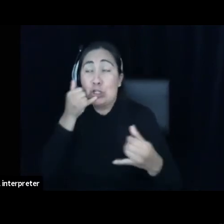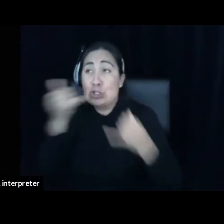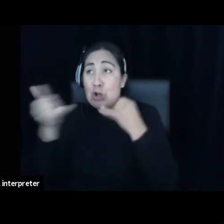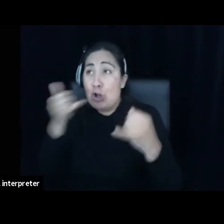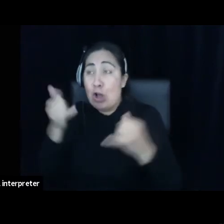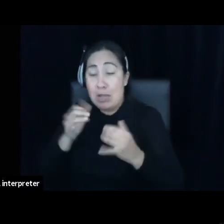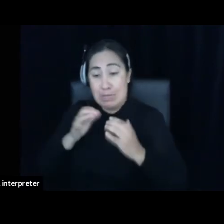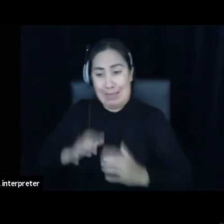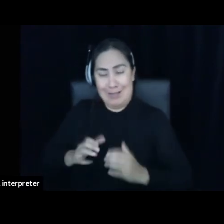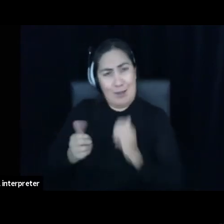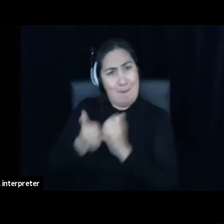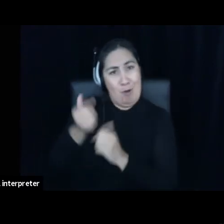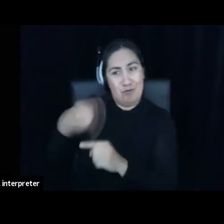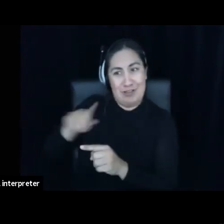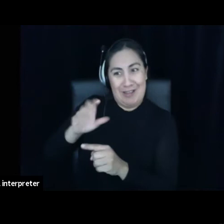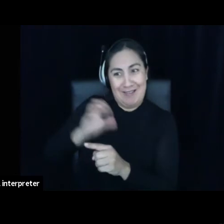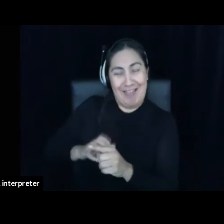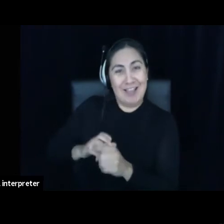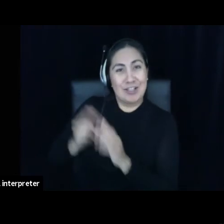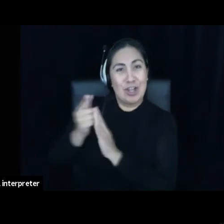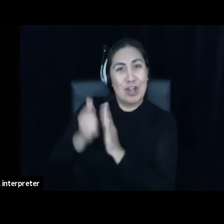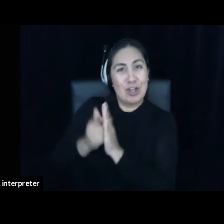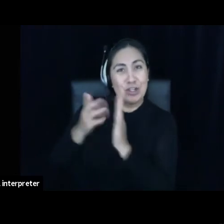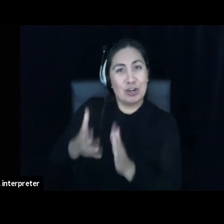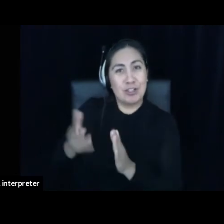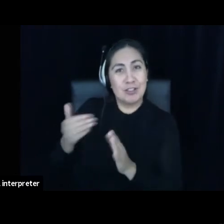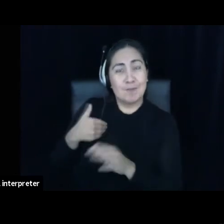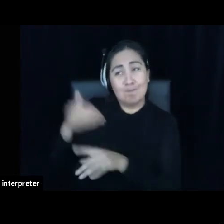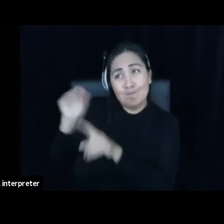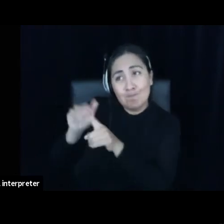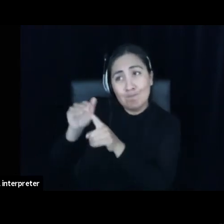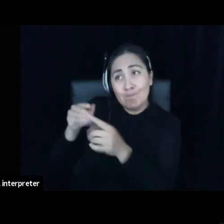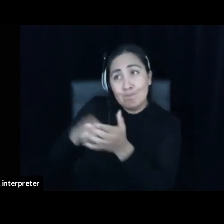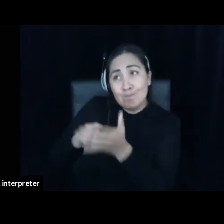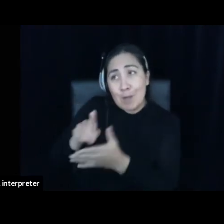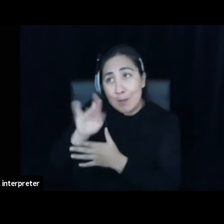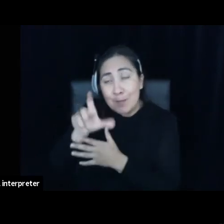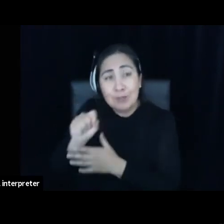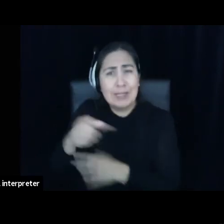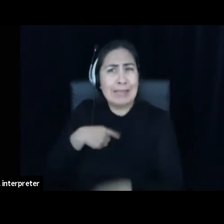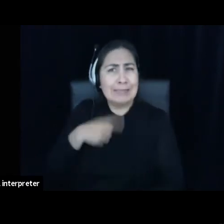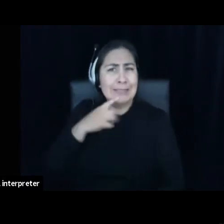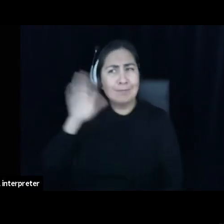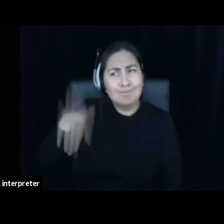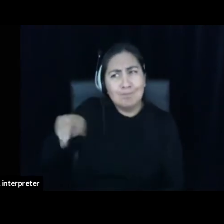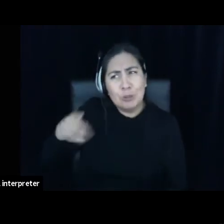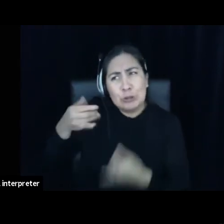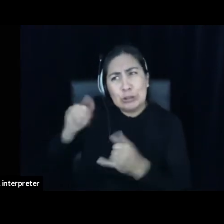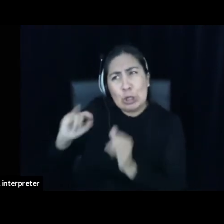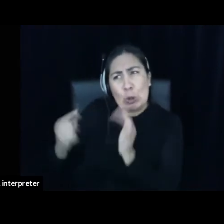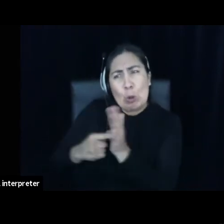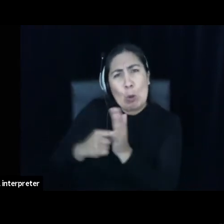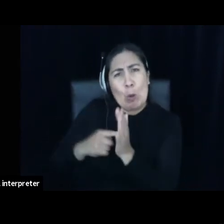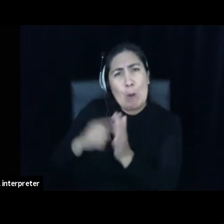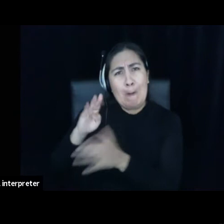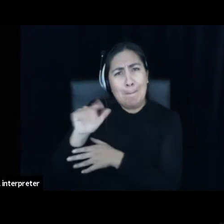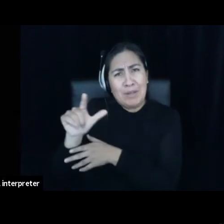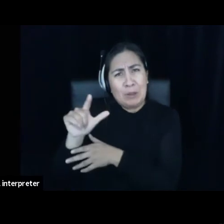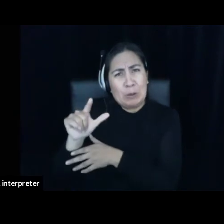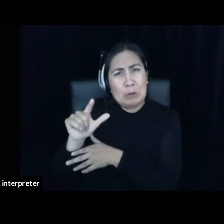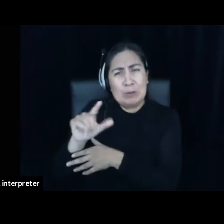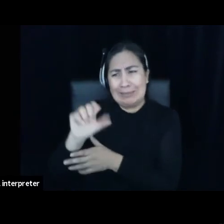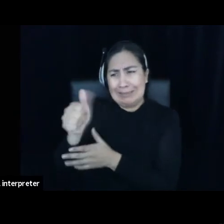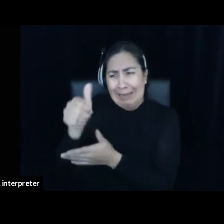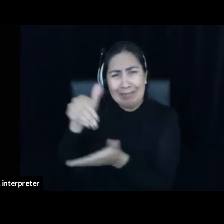asking them to pay our bills. I would say, hey, you still owe this bill for $10,000 we sent